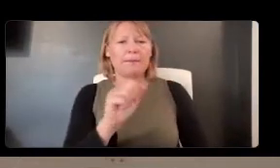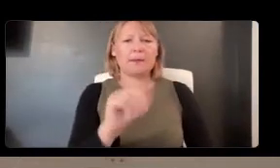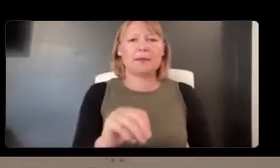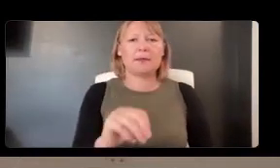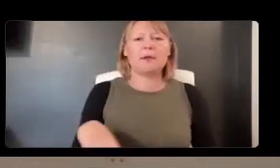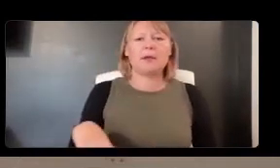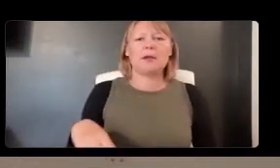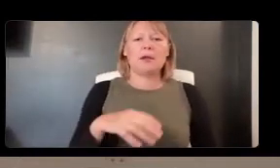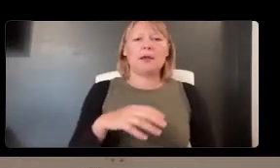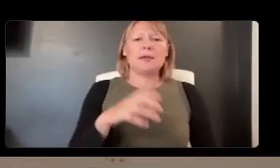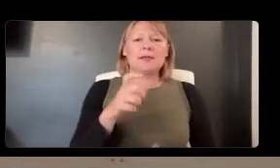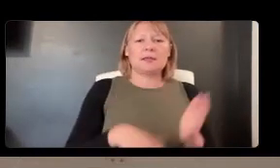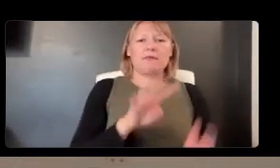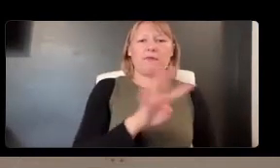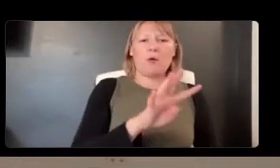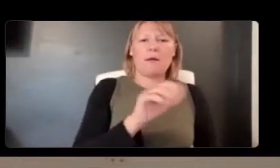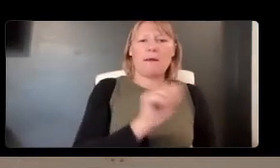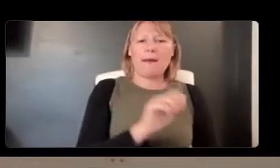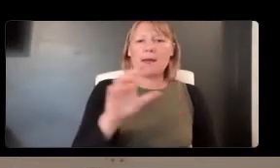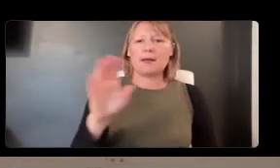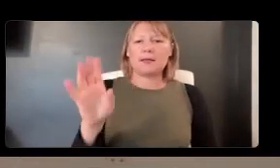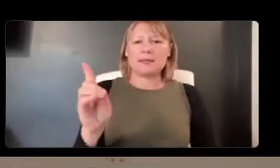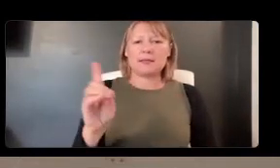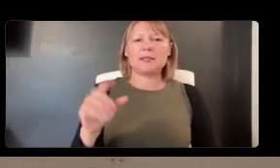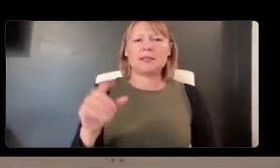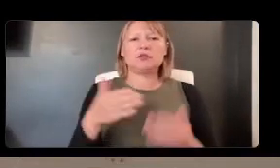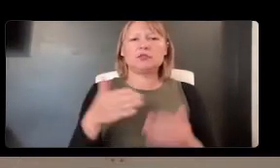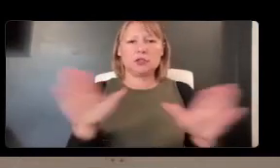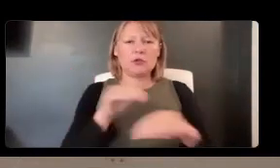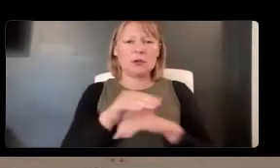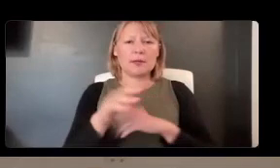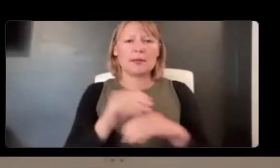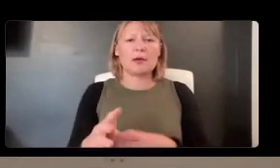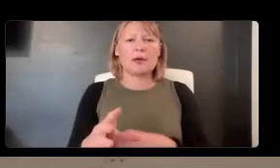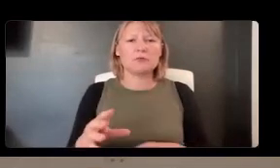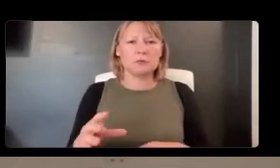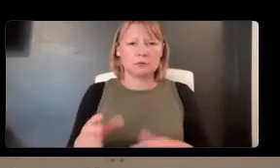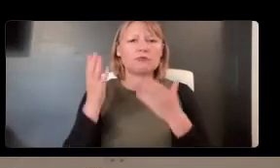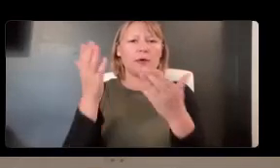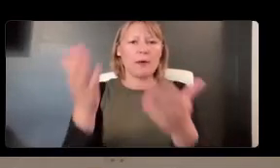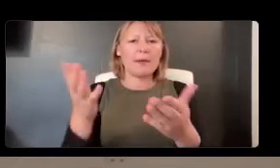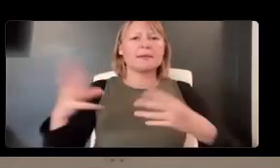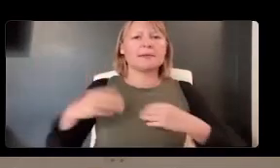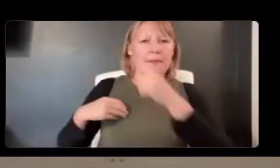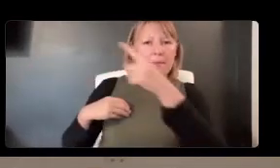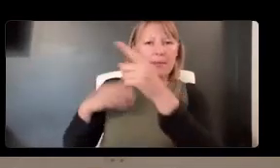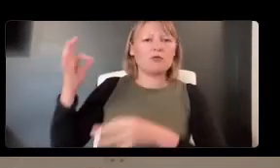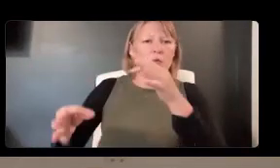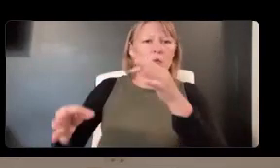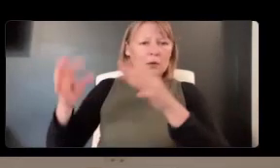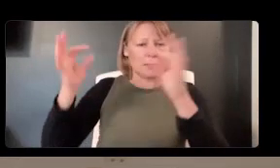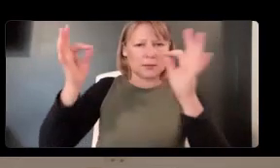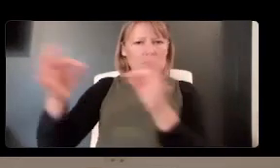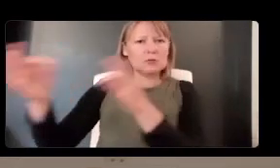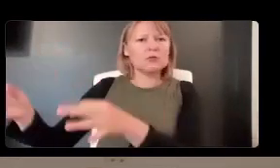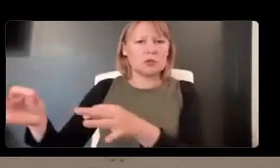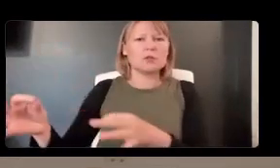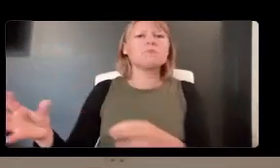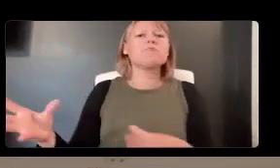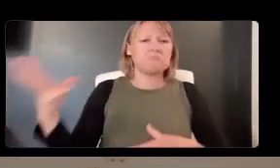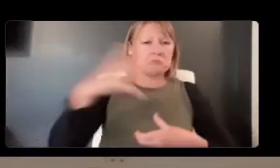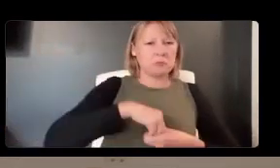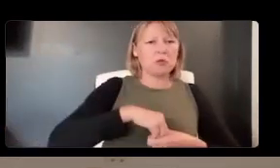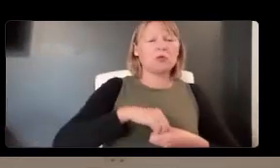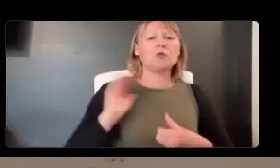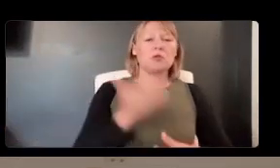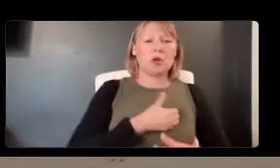4A and B, it is the Office of General Counsel's recommendation to adopt the decisions of the court as the decisions of the board.